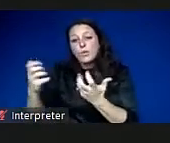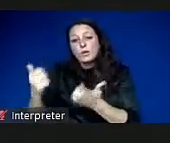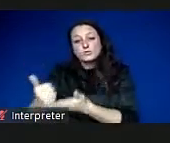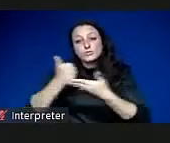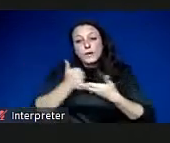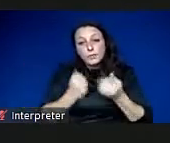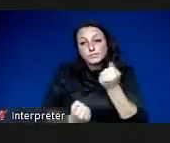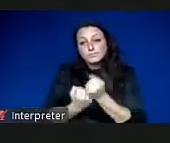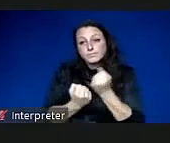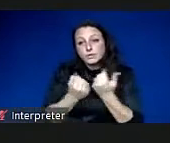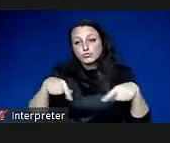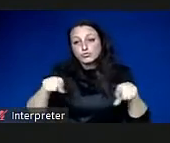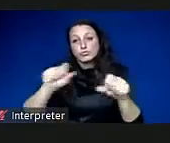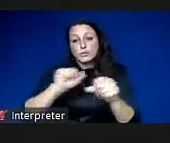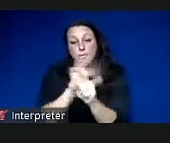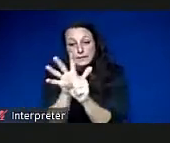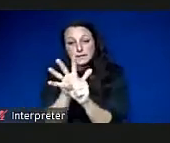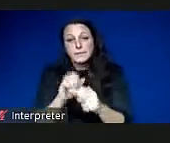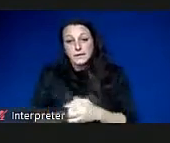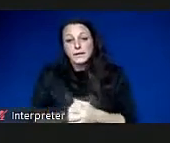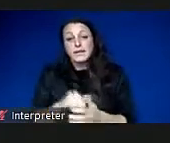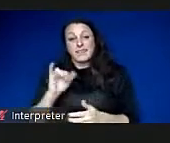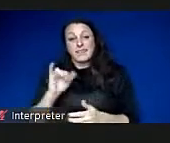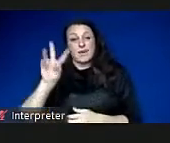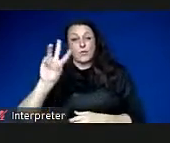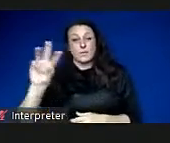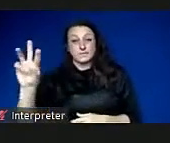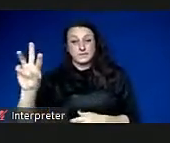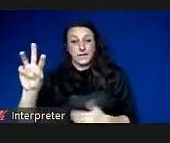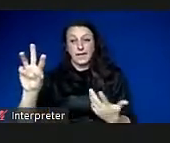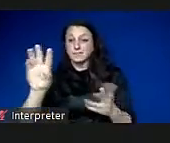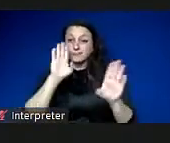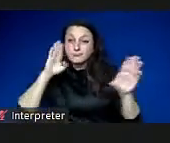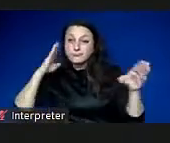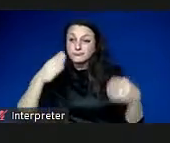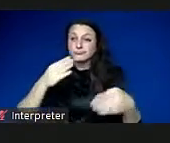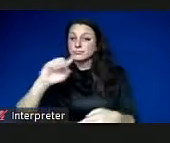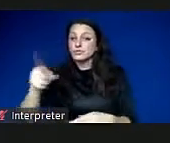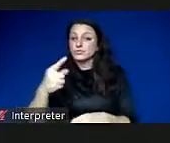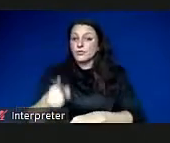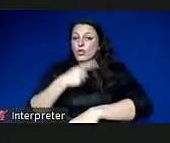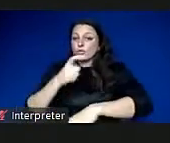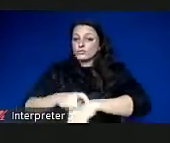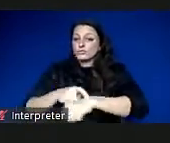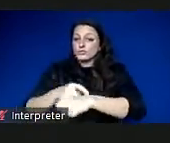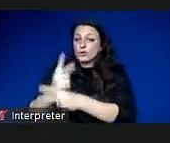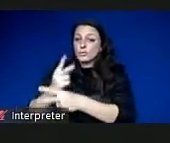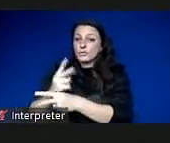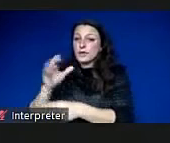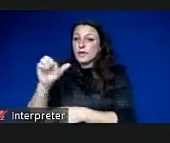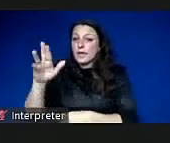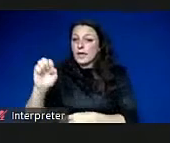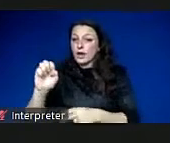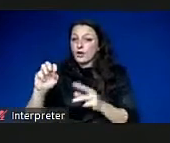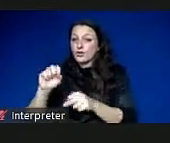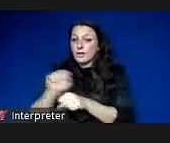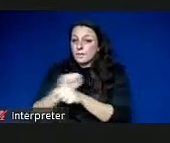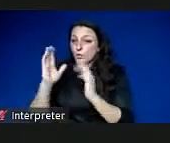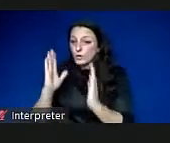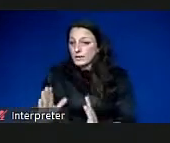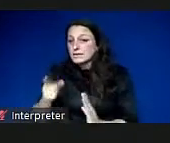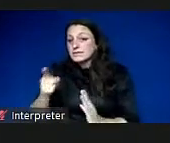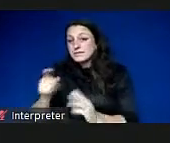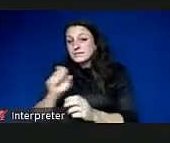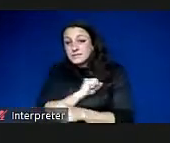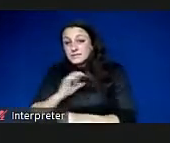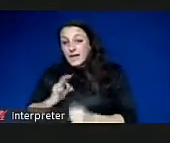pandemic. And it is, a website that's entirely dedicated towards the long-term care workforce, the staff that want to work in that industry and the